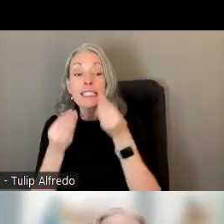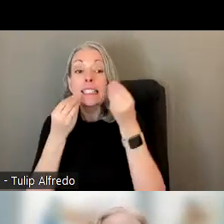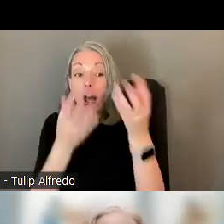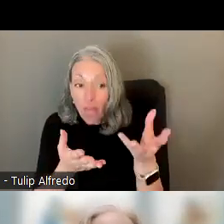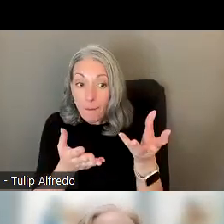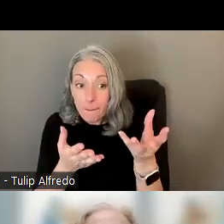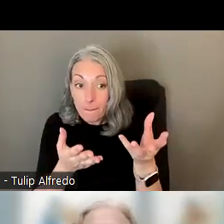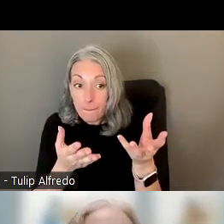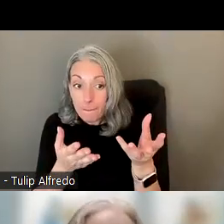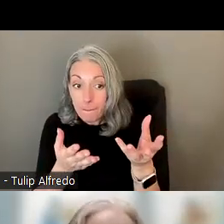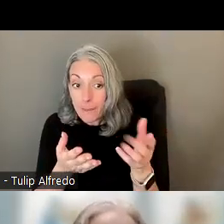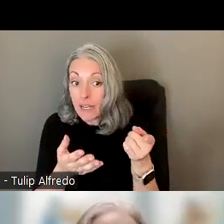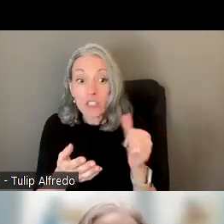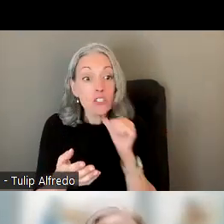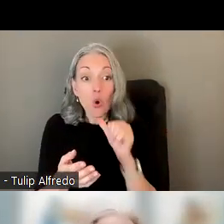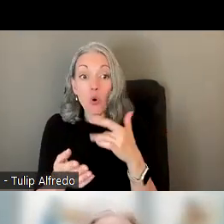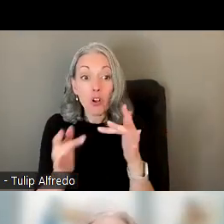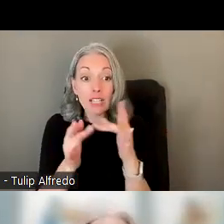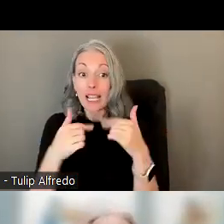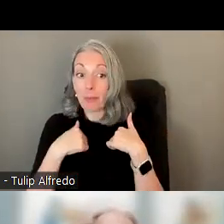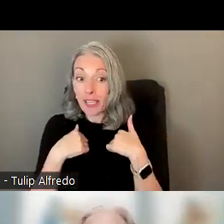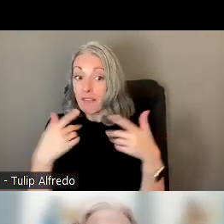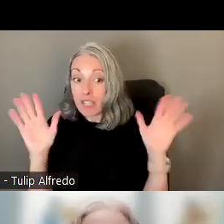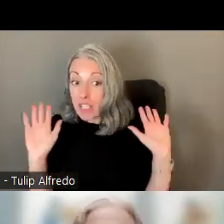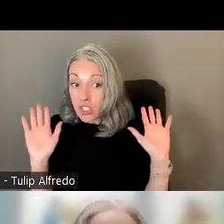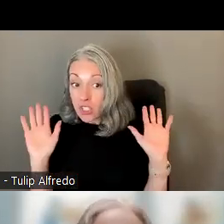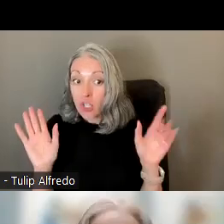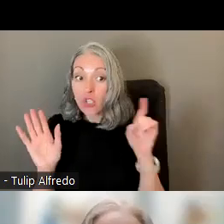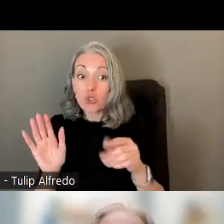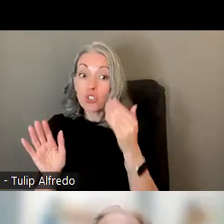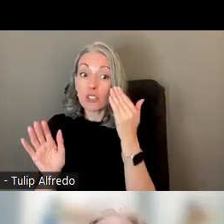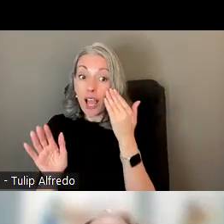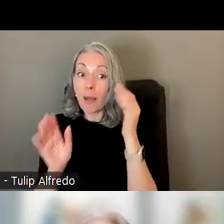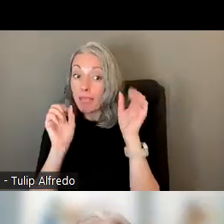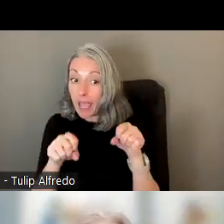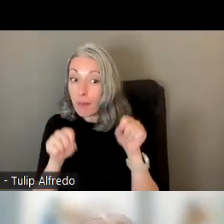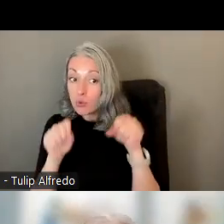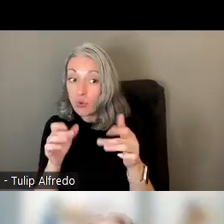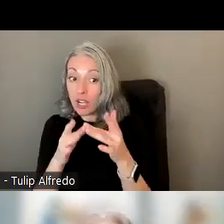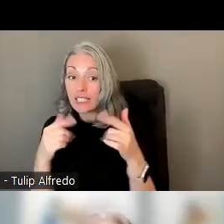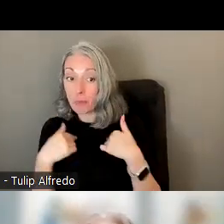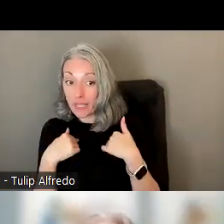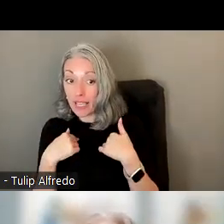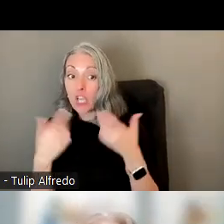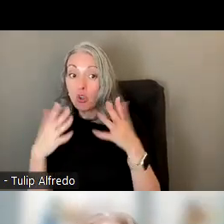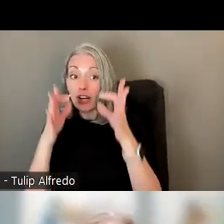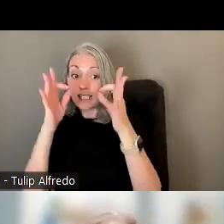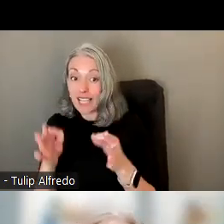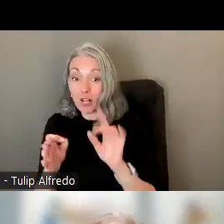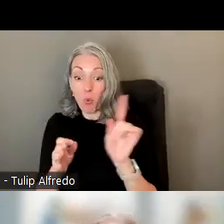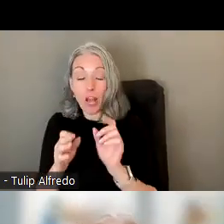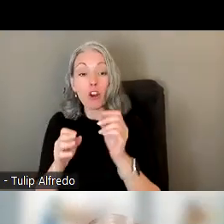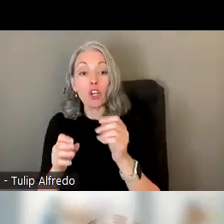that facility A not to contact you anymore. Facility A should just now no longer be able to contact you because you have already decided on placement in facility B.